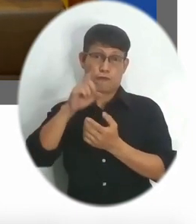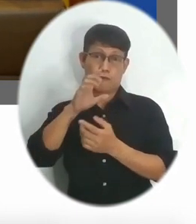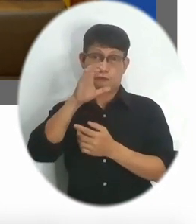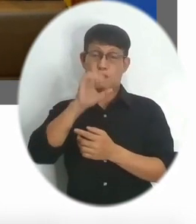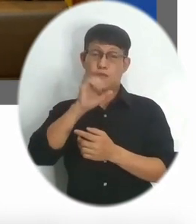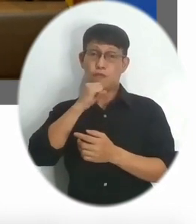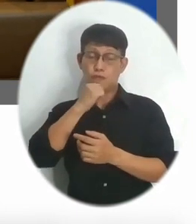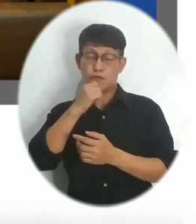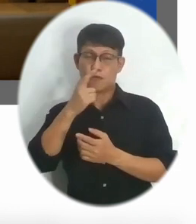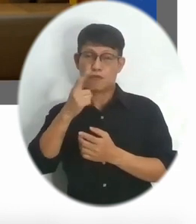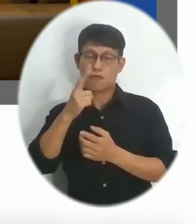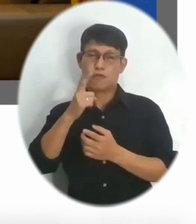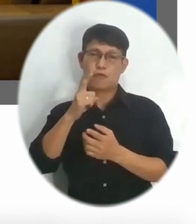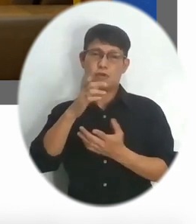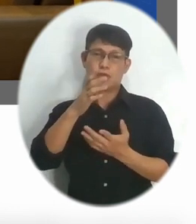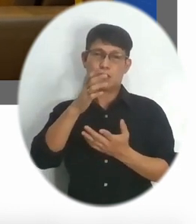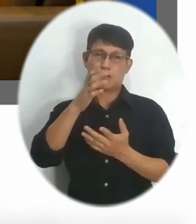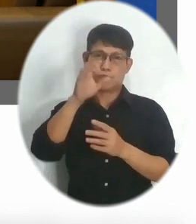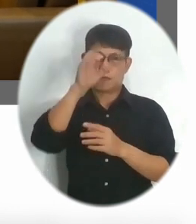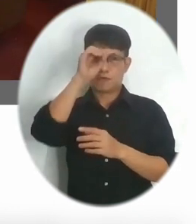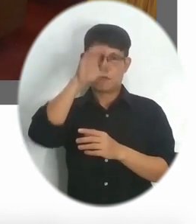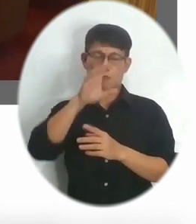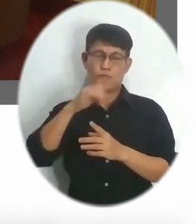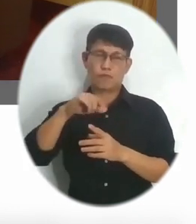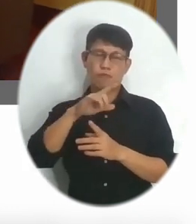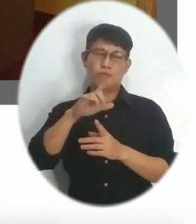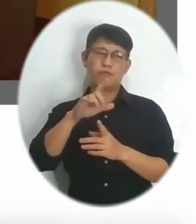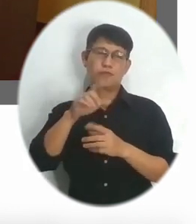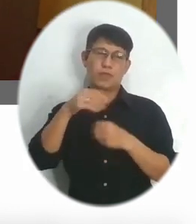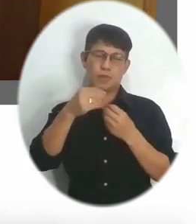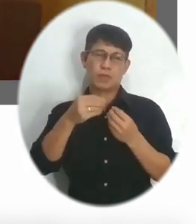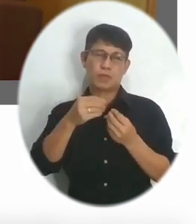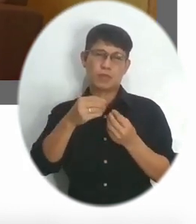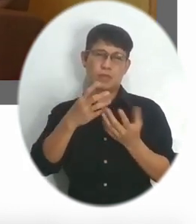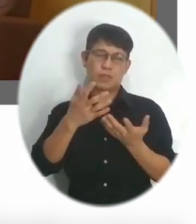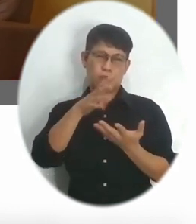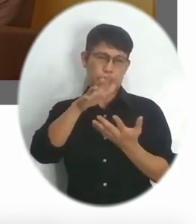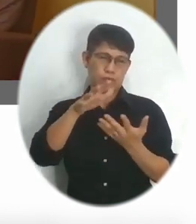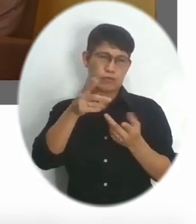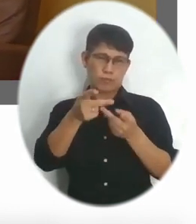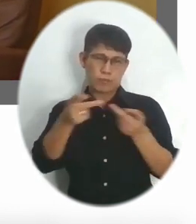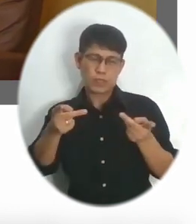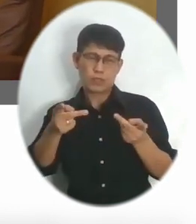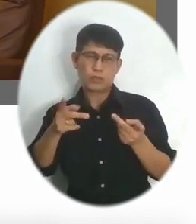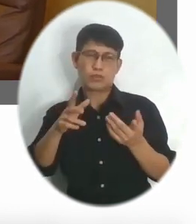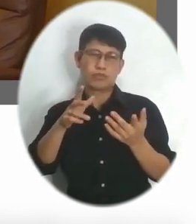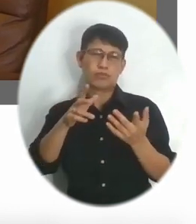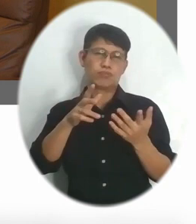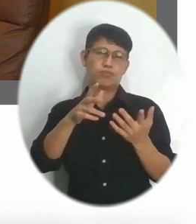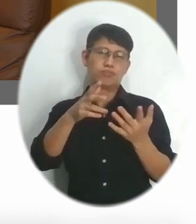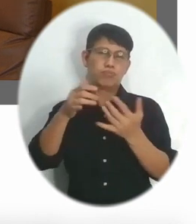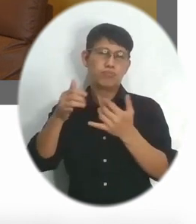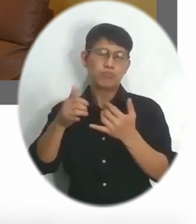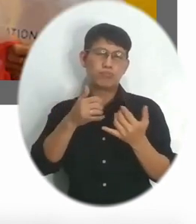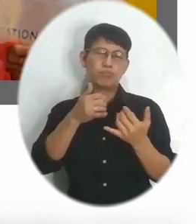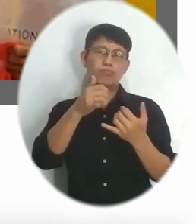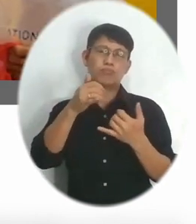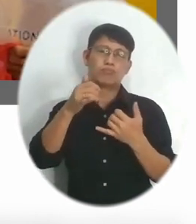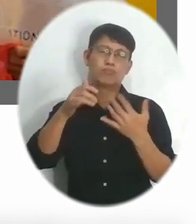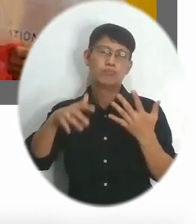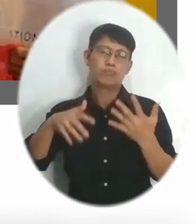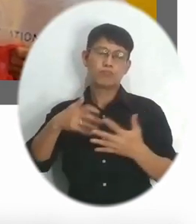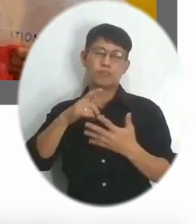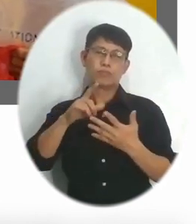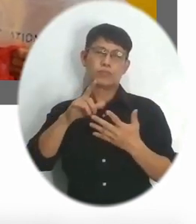Elderly offer wellness and social support to senior citizens by providing them with a venue to engage in recreational